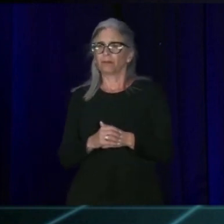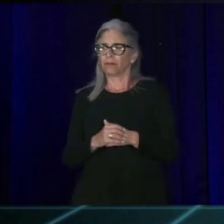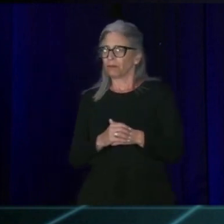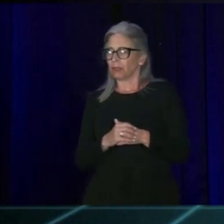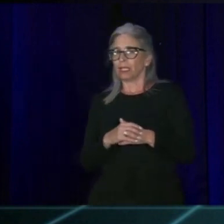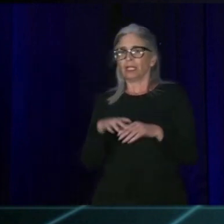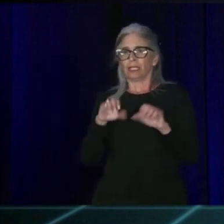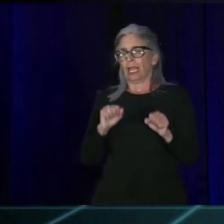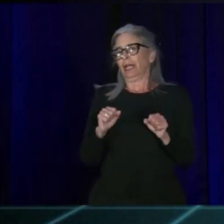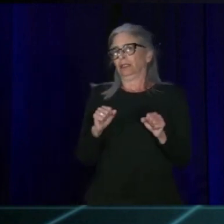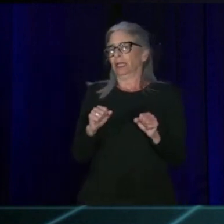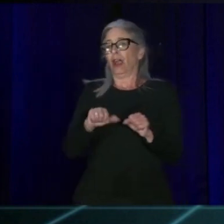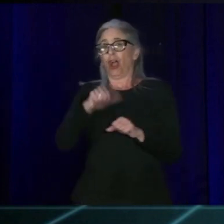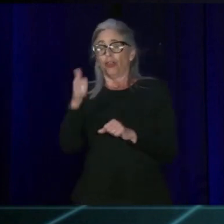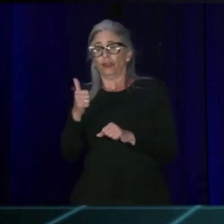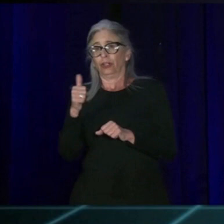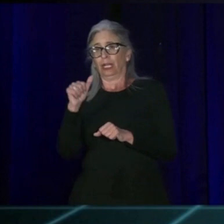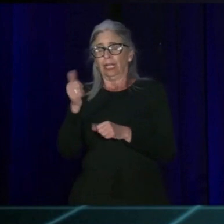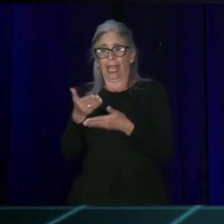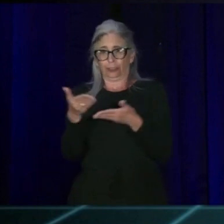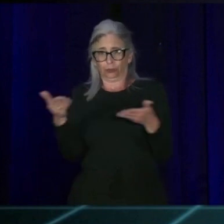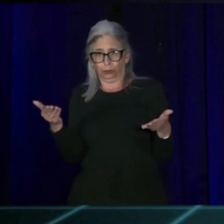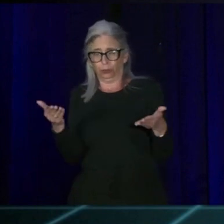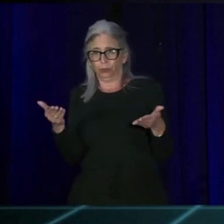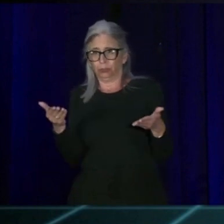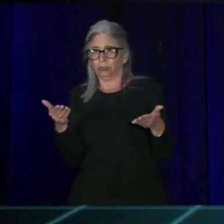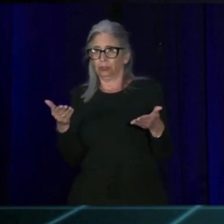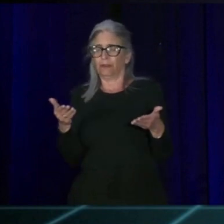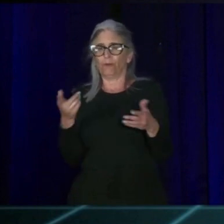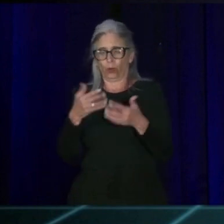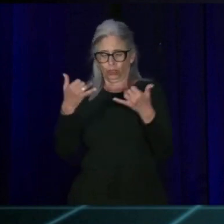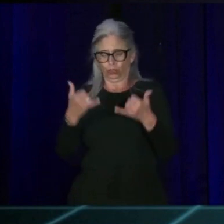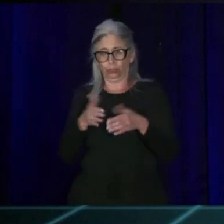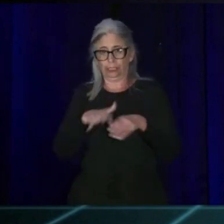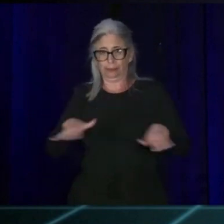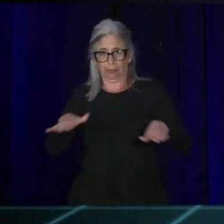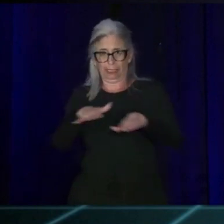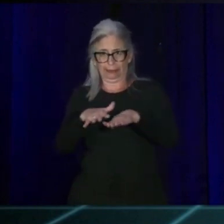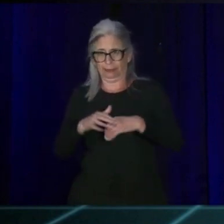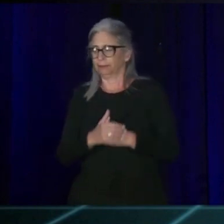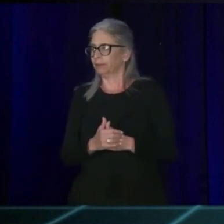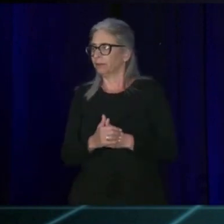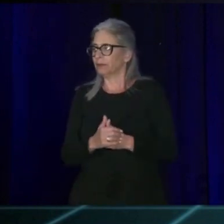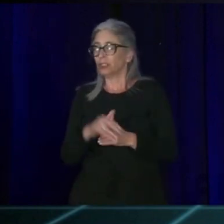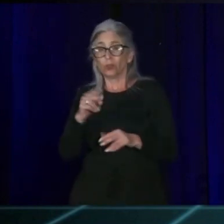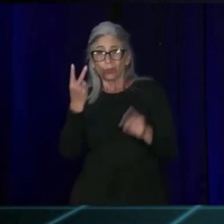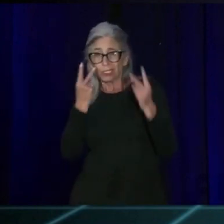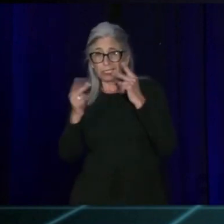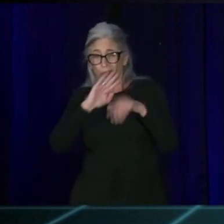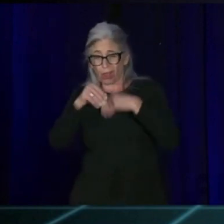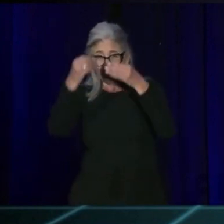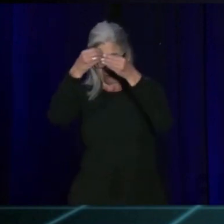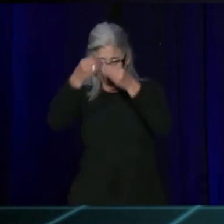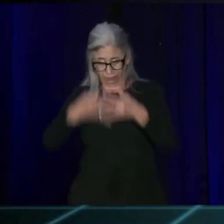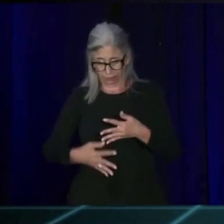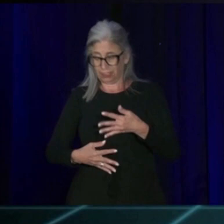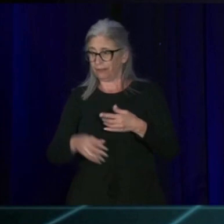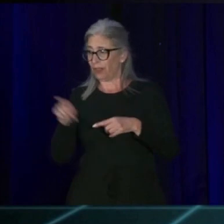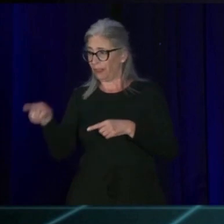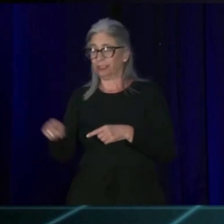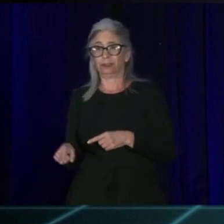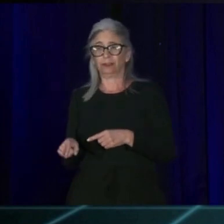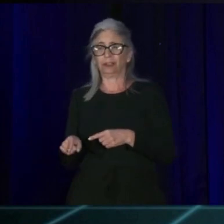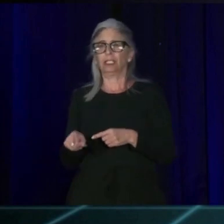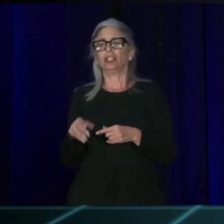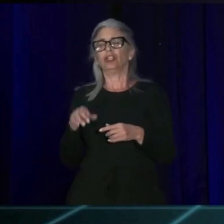other attributes that describe it further or communicate its current state. You can actually see all of this information within the DevTools. You can inspect